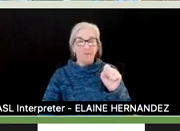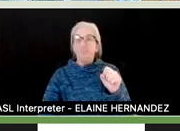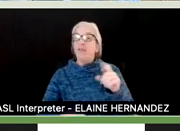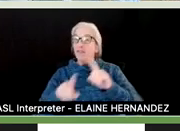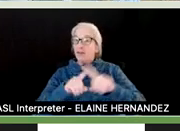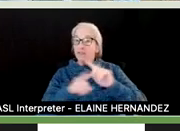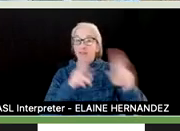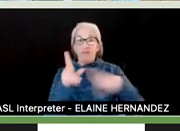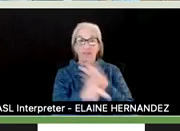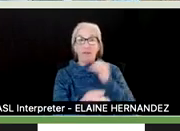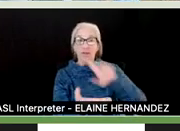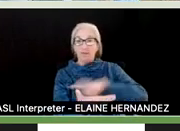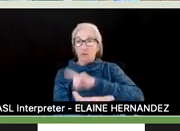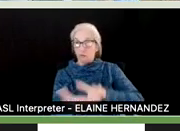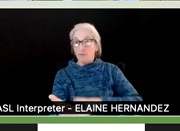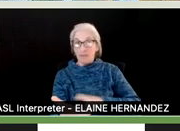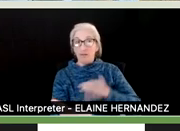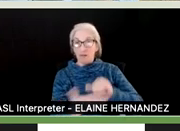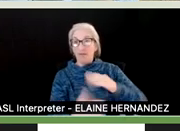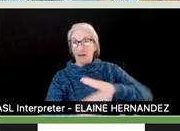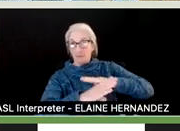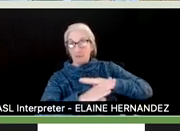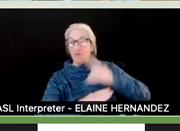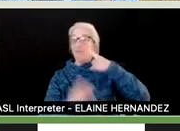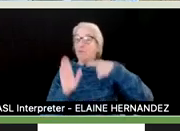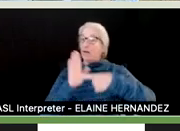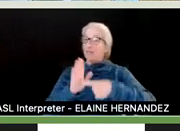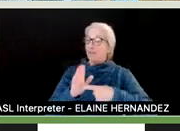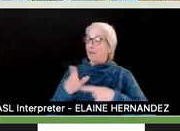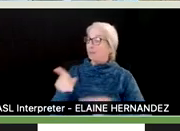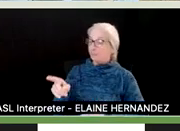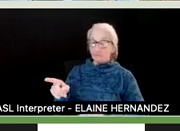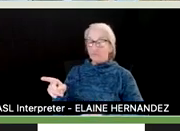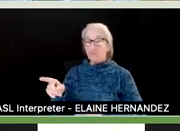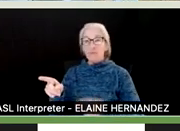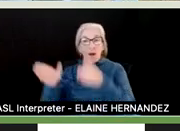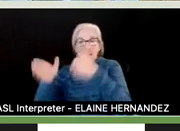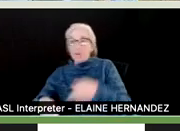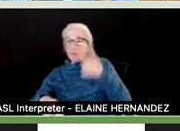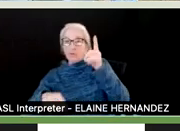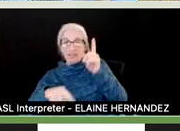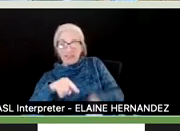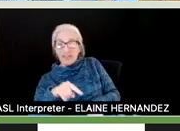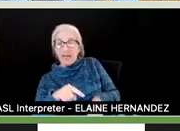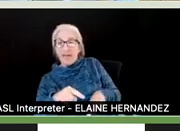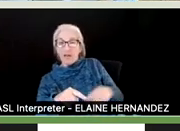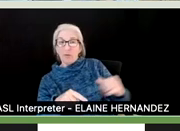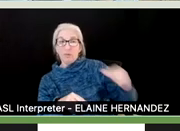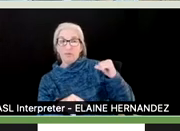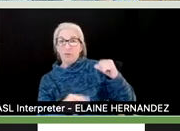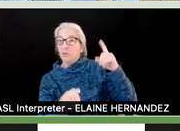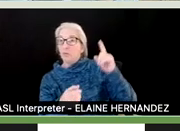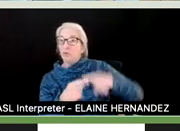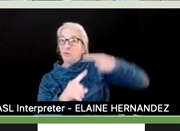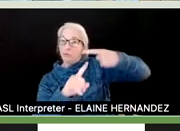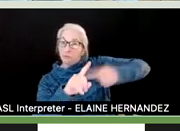against. It protects against refusing to rent or sell based on someone's source of funds. So based on how